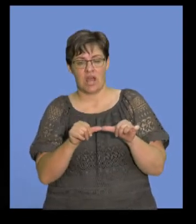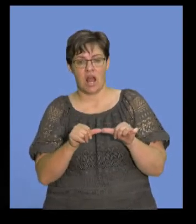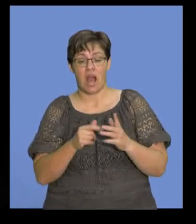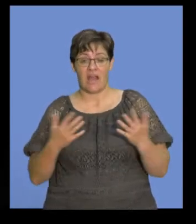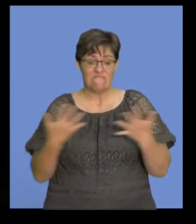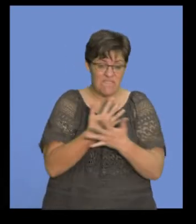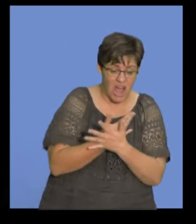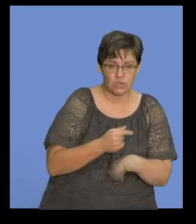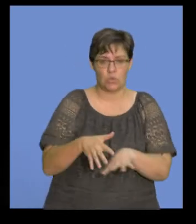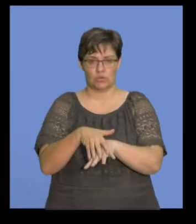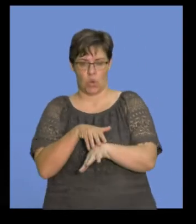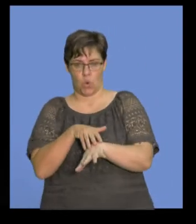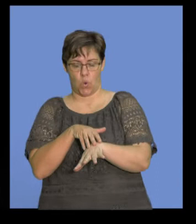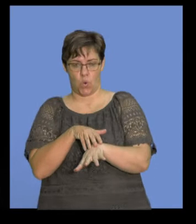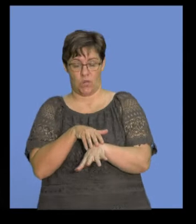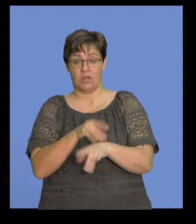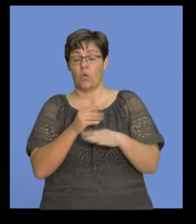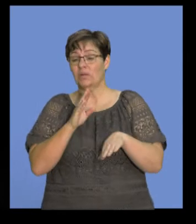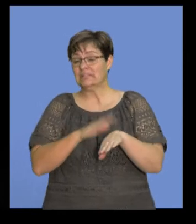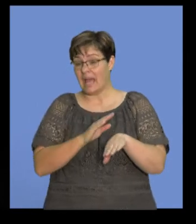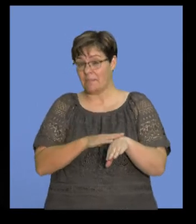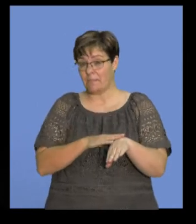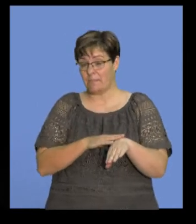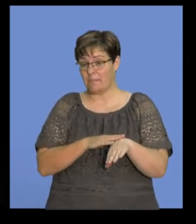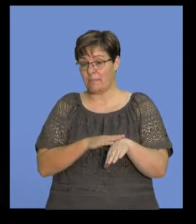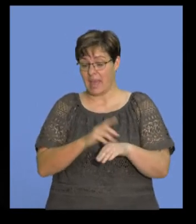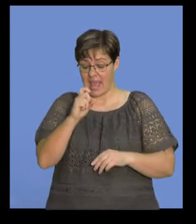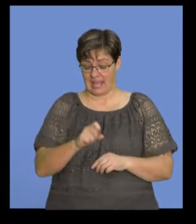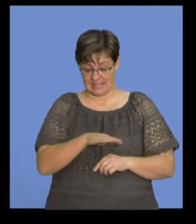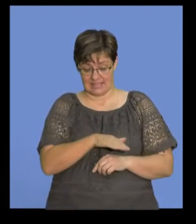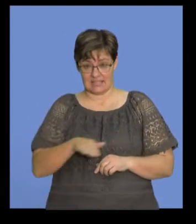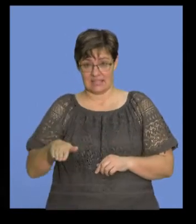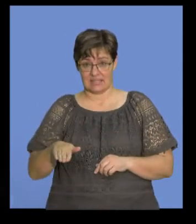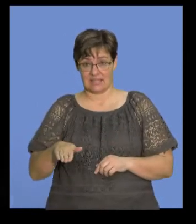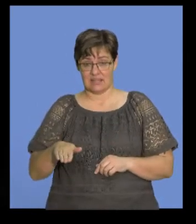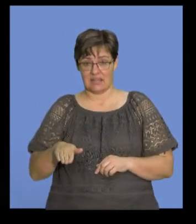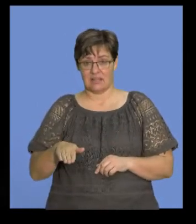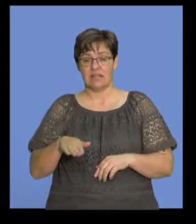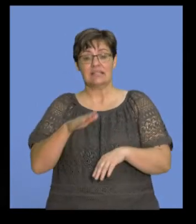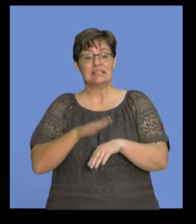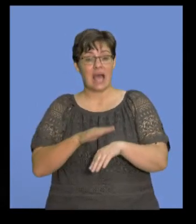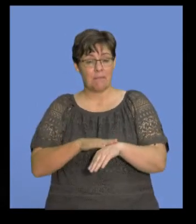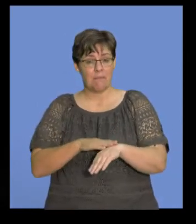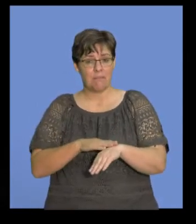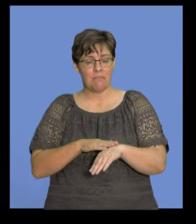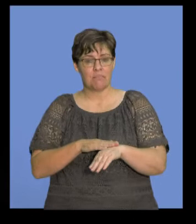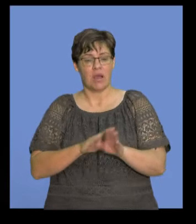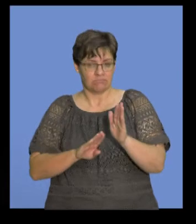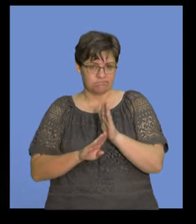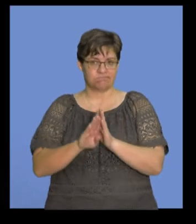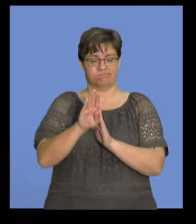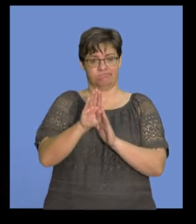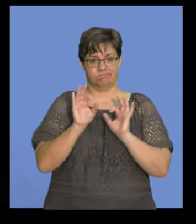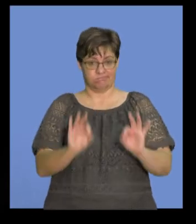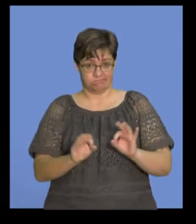a measure of the rate. So when you have time on the x-axis, remember that time is